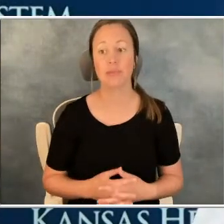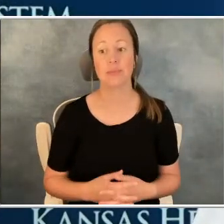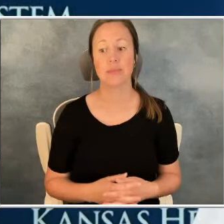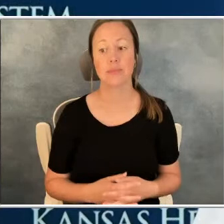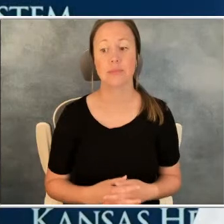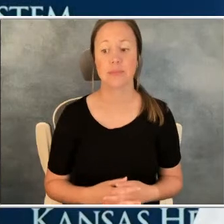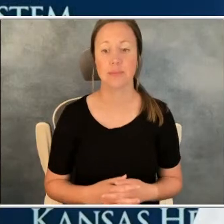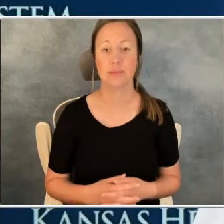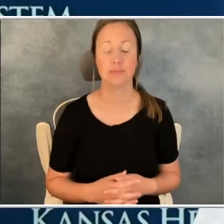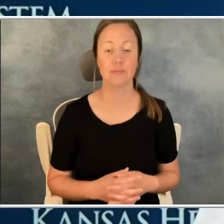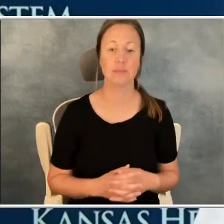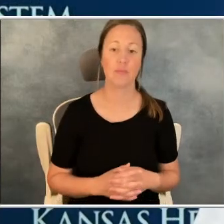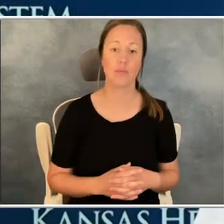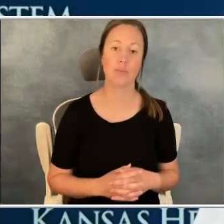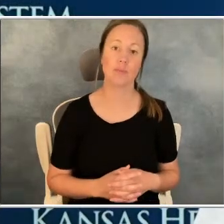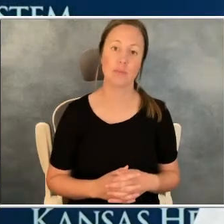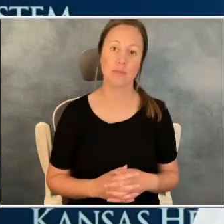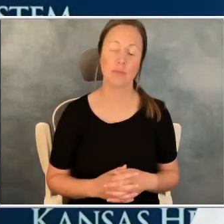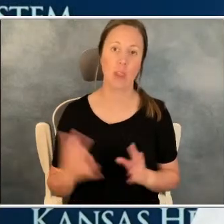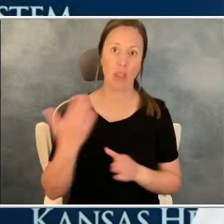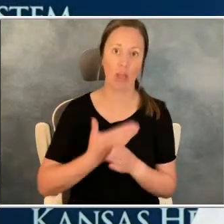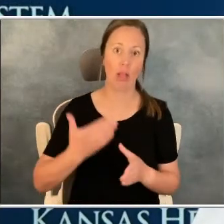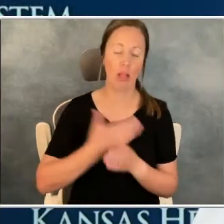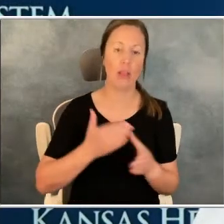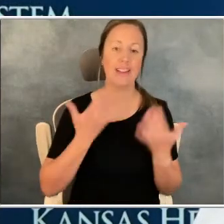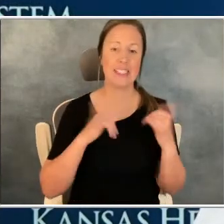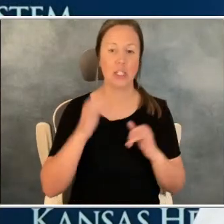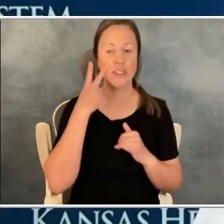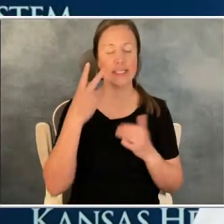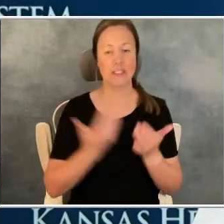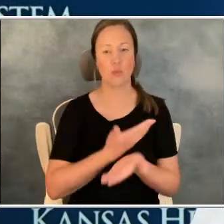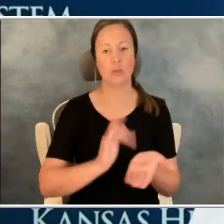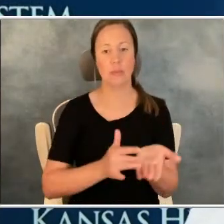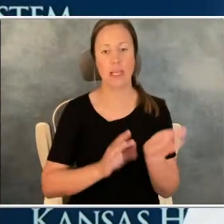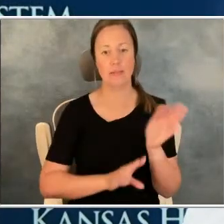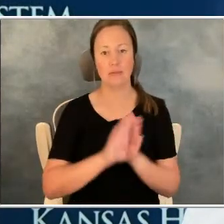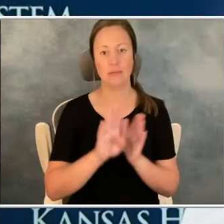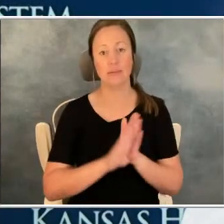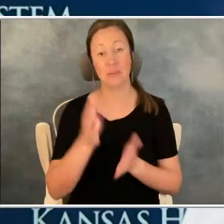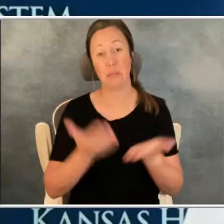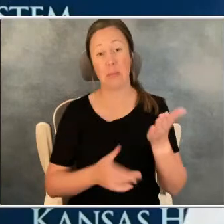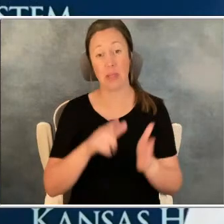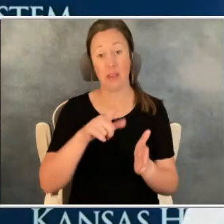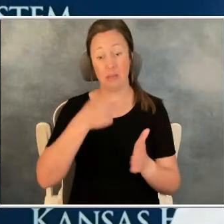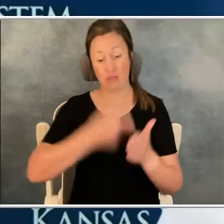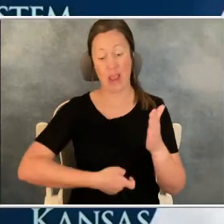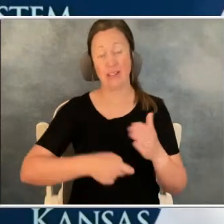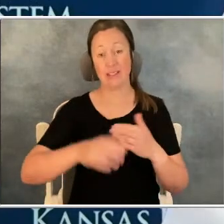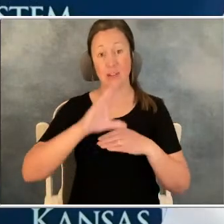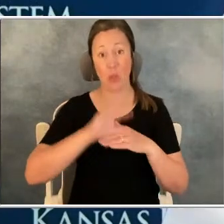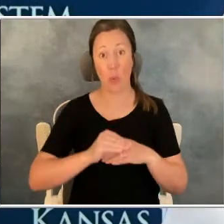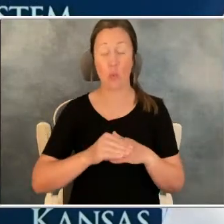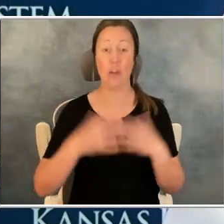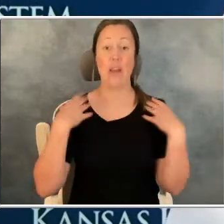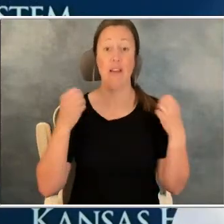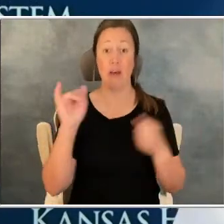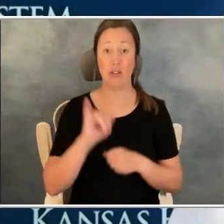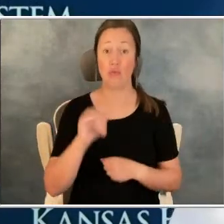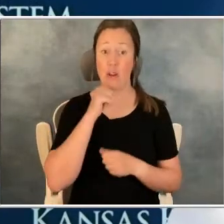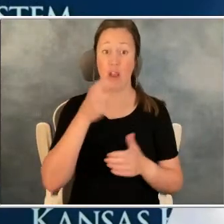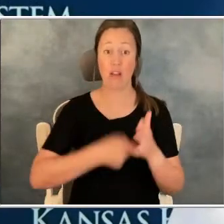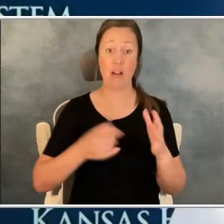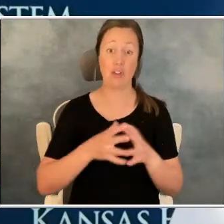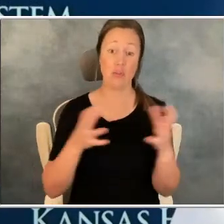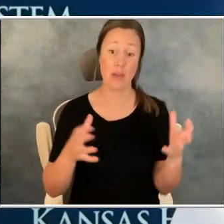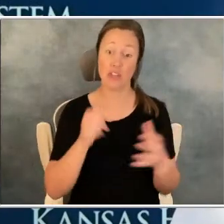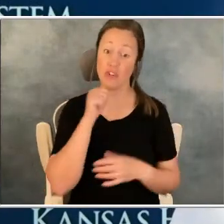though, because I think we would still see new drug development and we could see lower drug prices. Health insurance wouldn't cost so much and we wouldn't be paying so much. And I